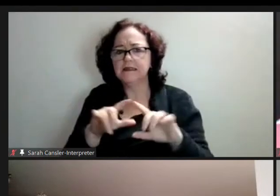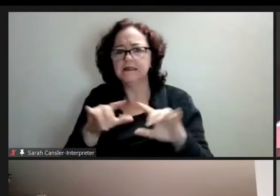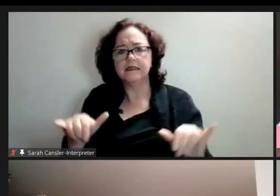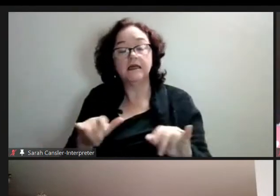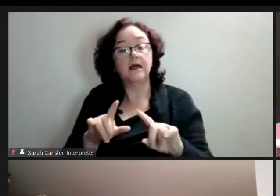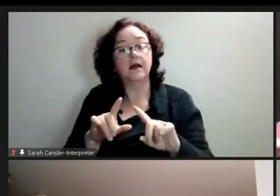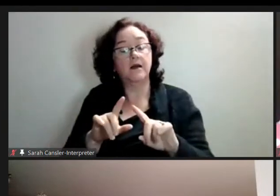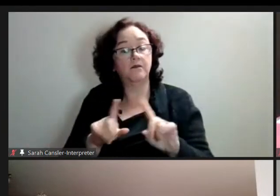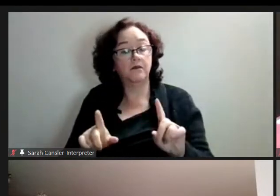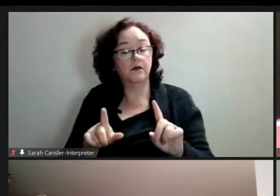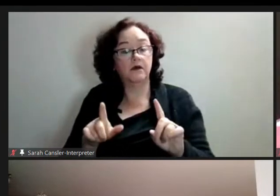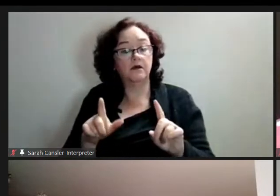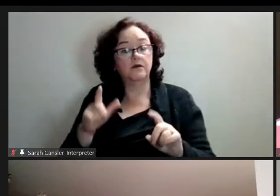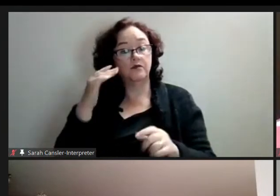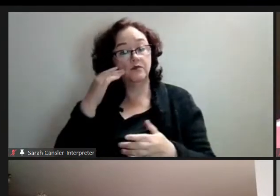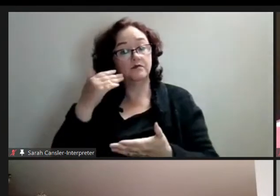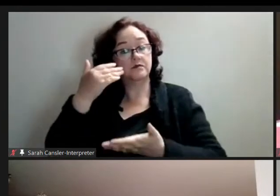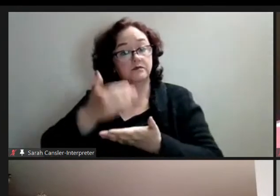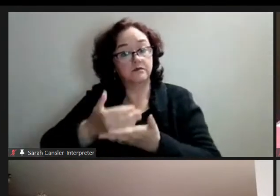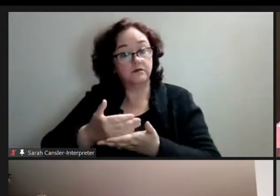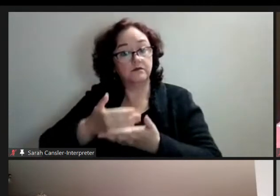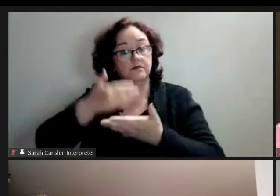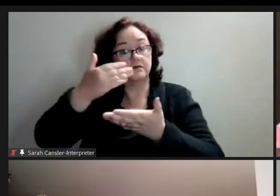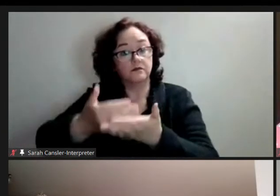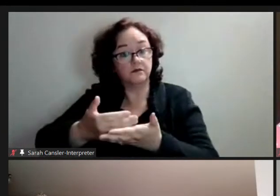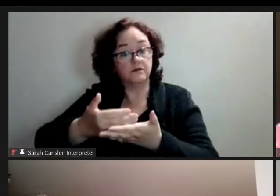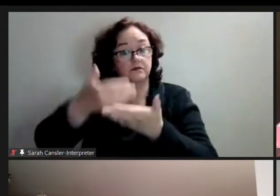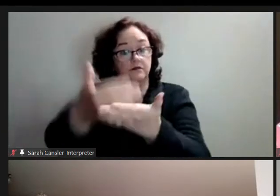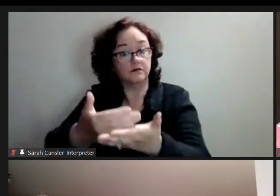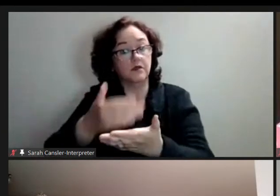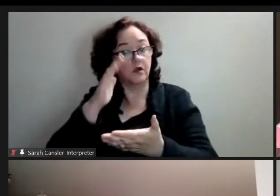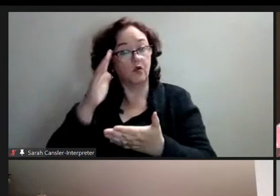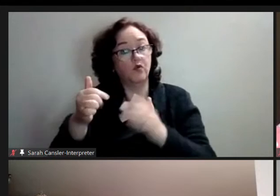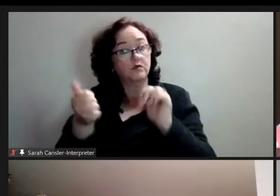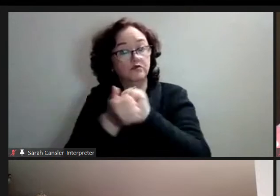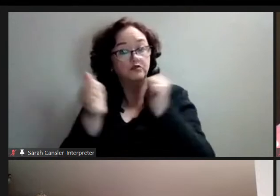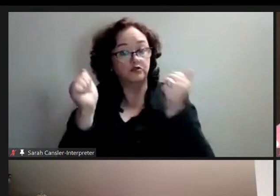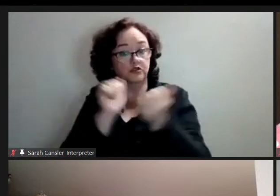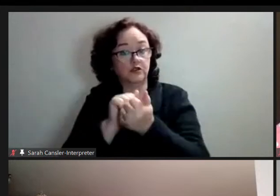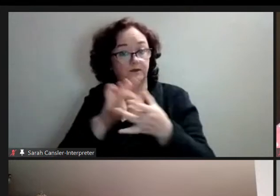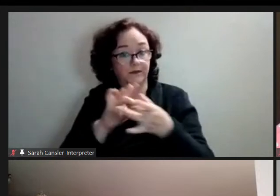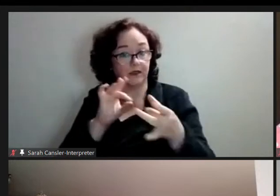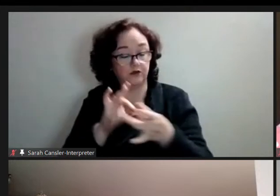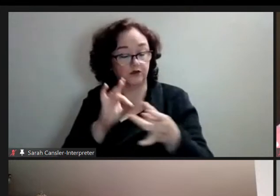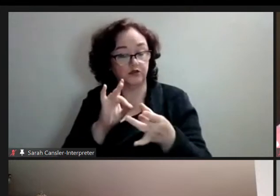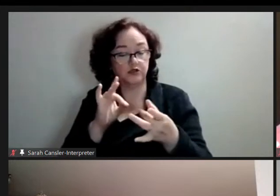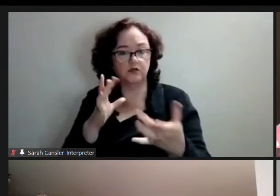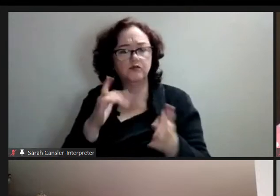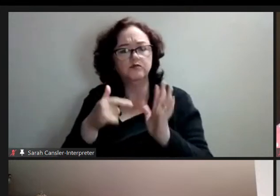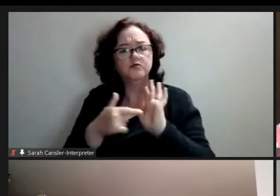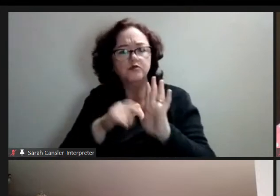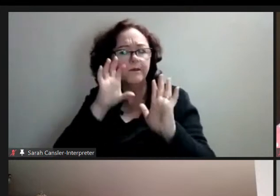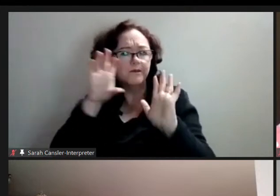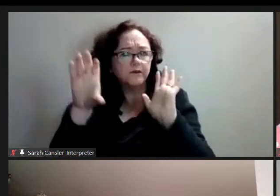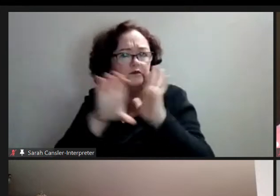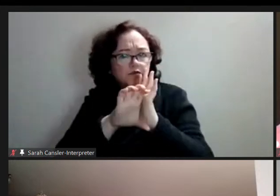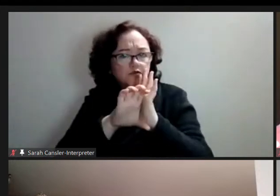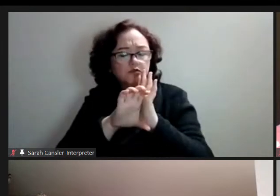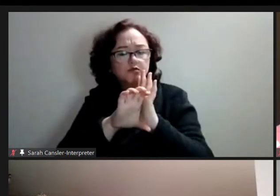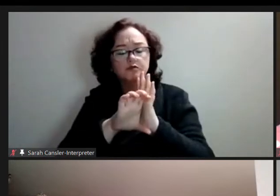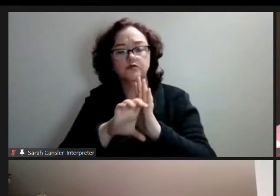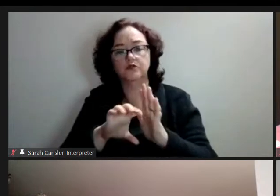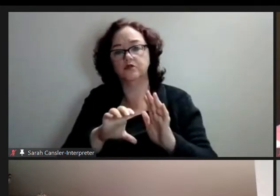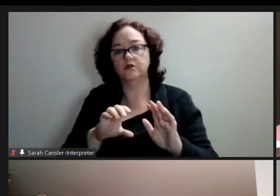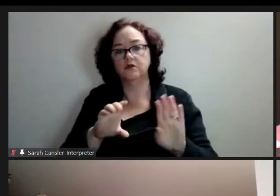you move to the next station, it will change the message up there. It will show a little graphic that shows doors open on this